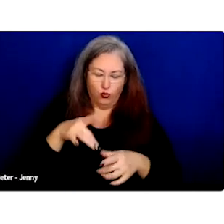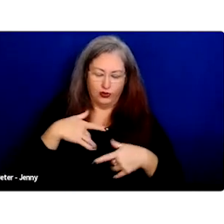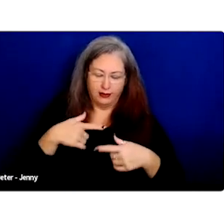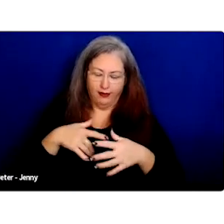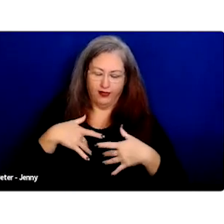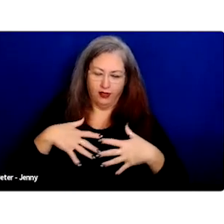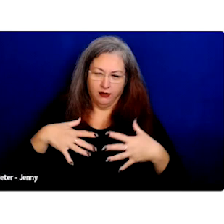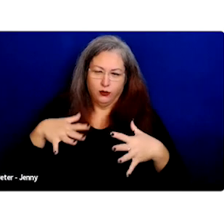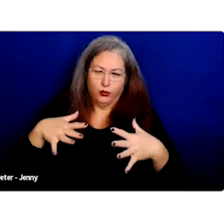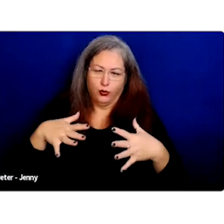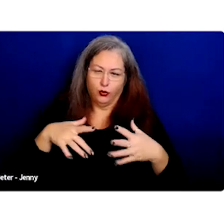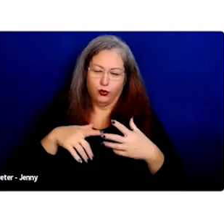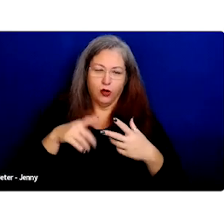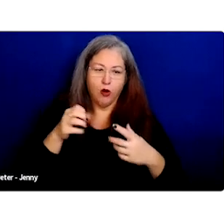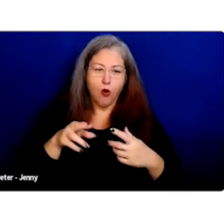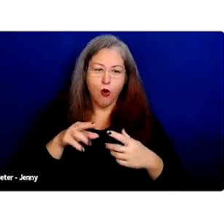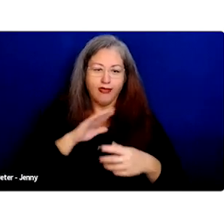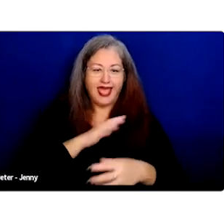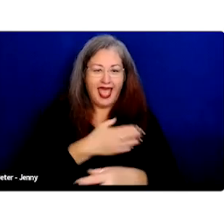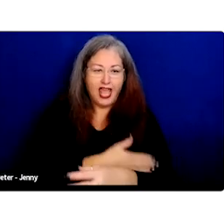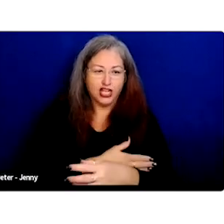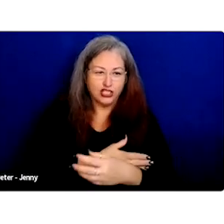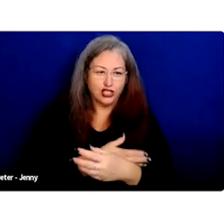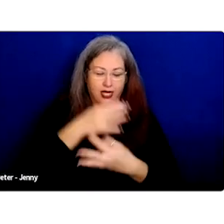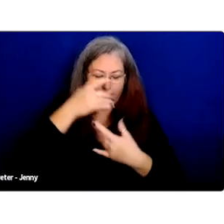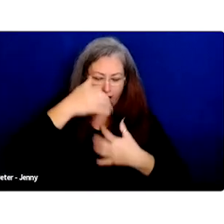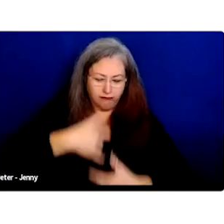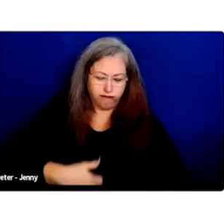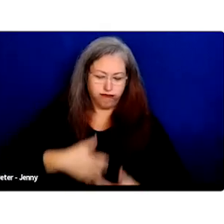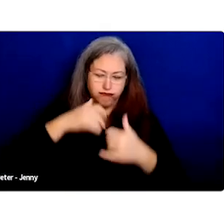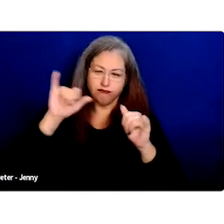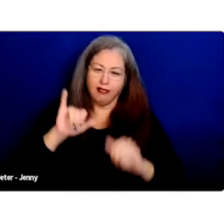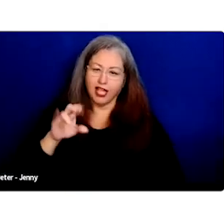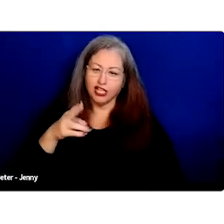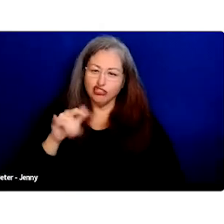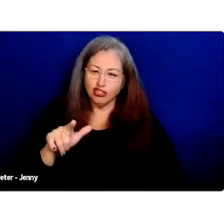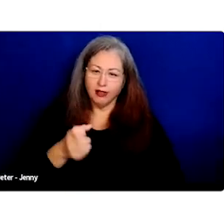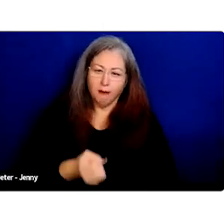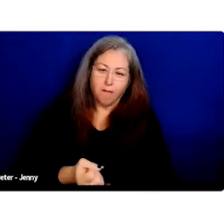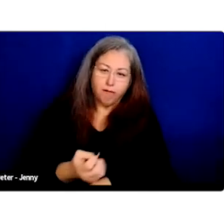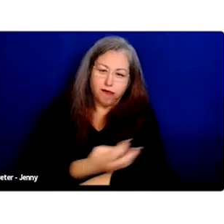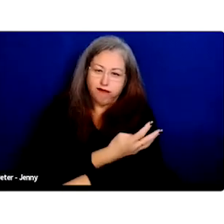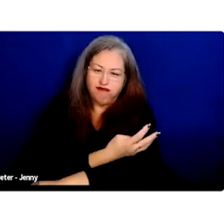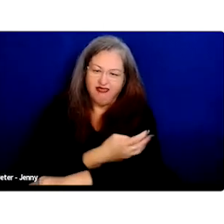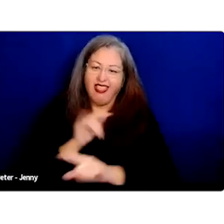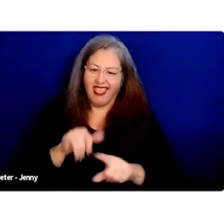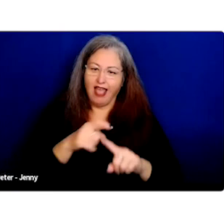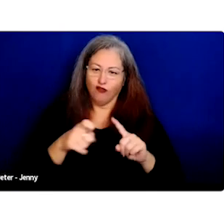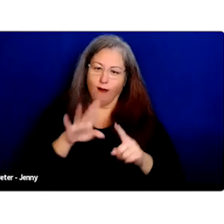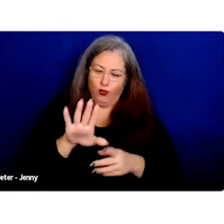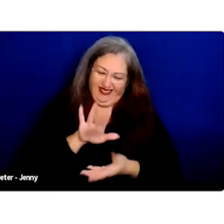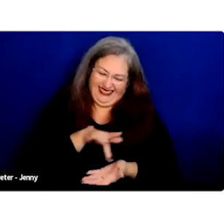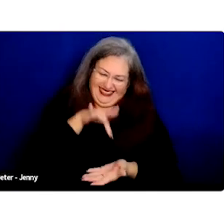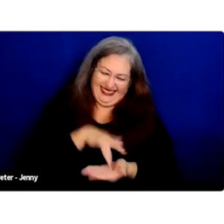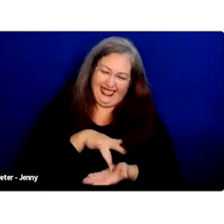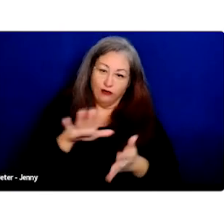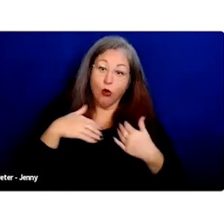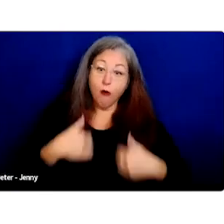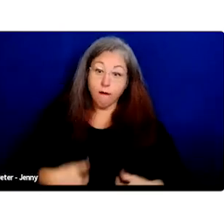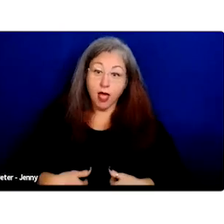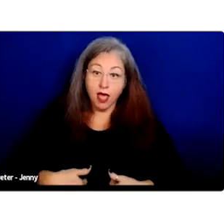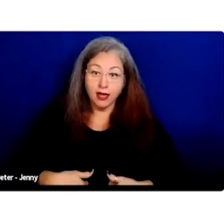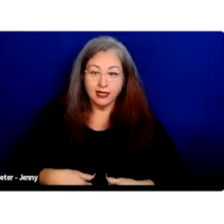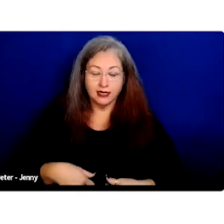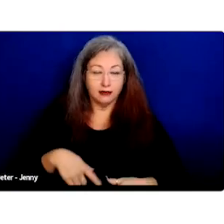sometimes, or that energy that runs through you in the form of a chill. That's all coming from the center of the body. When we are